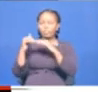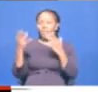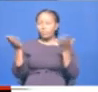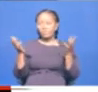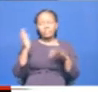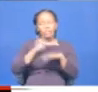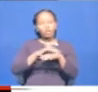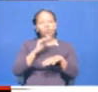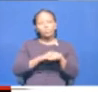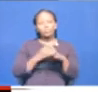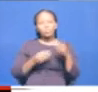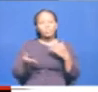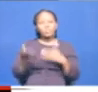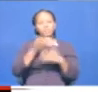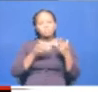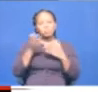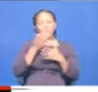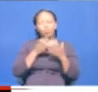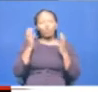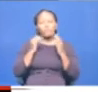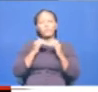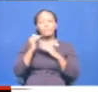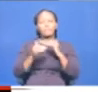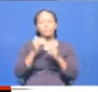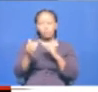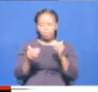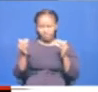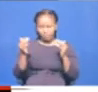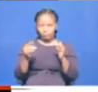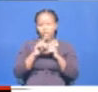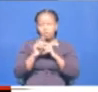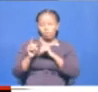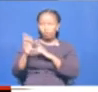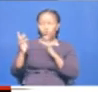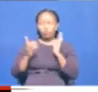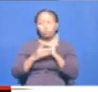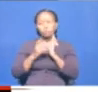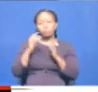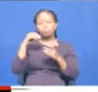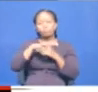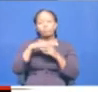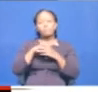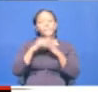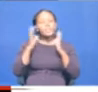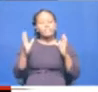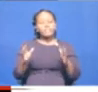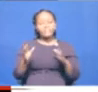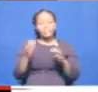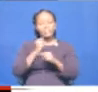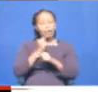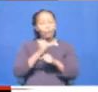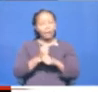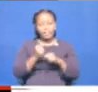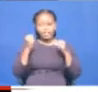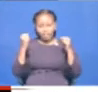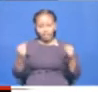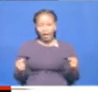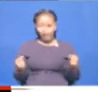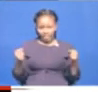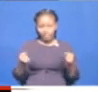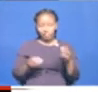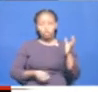so it's not only interesting but a very important space. And developers are working very hard to